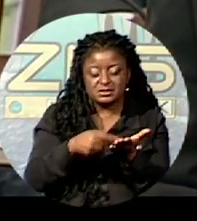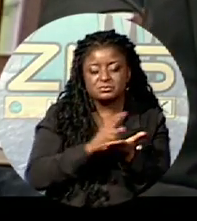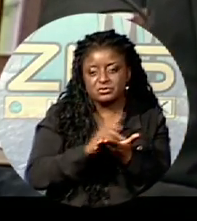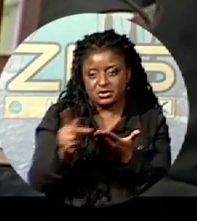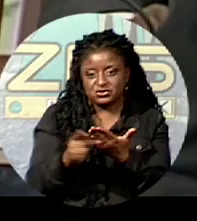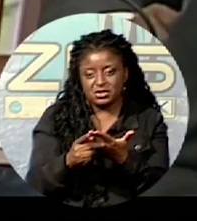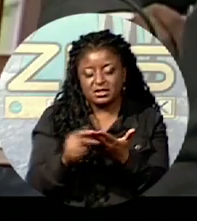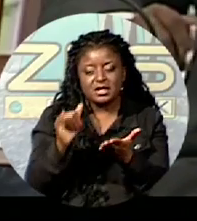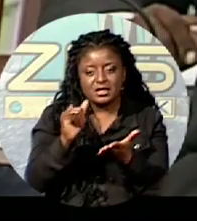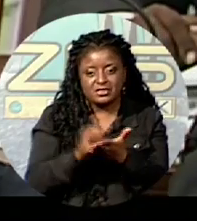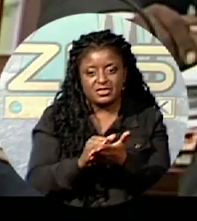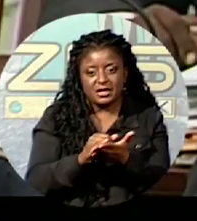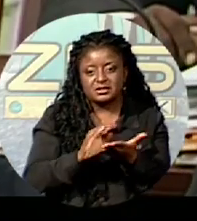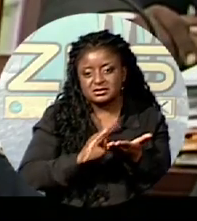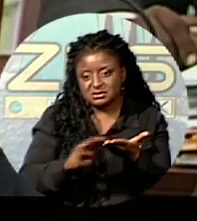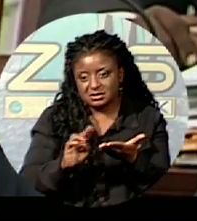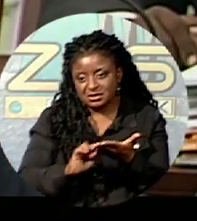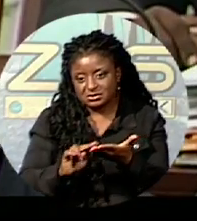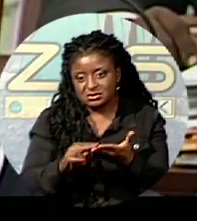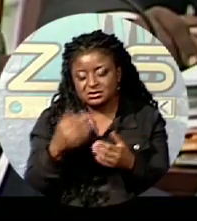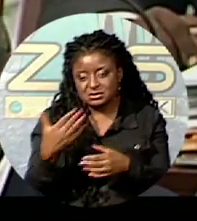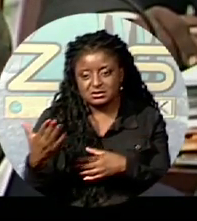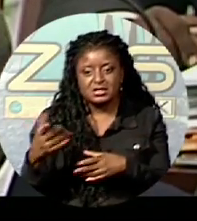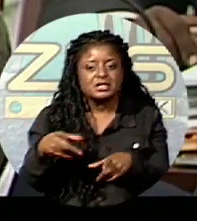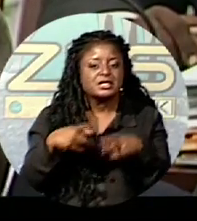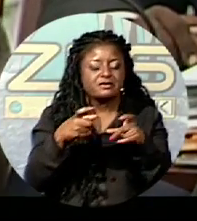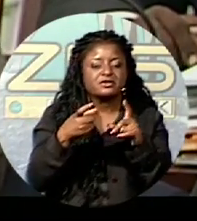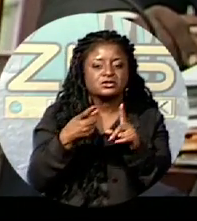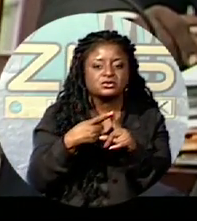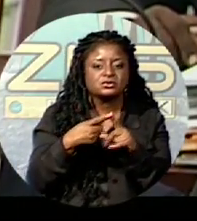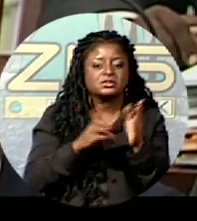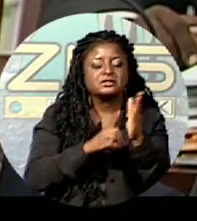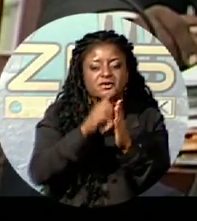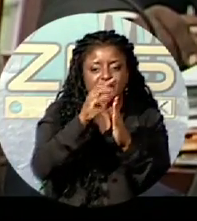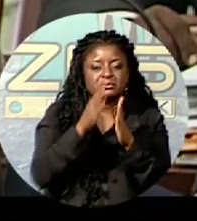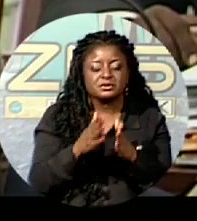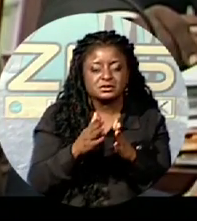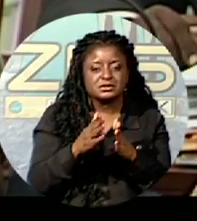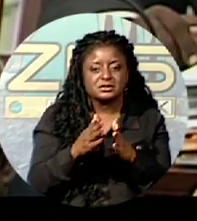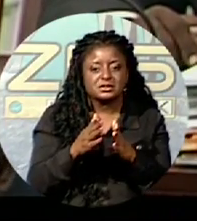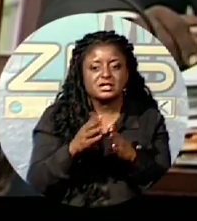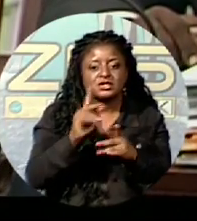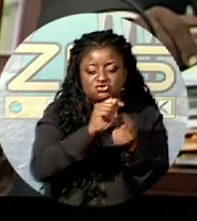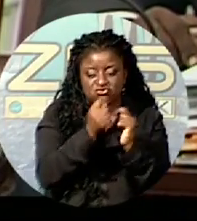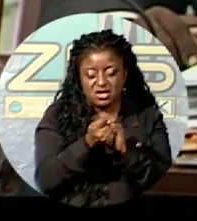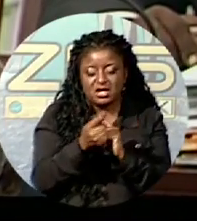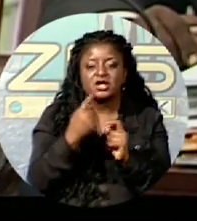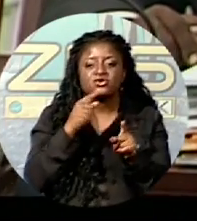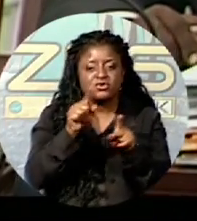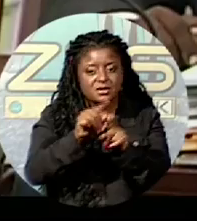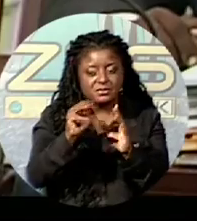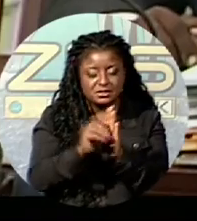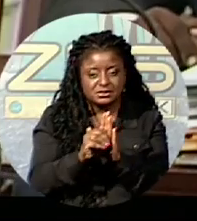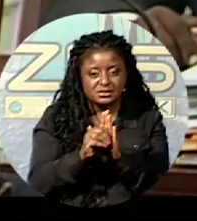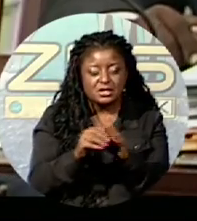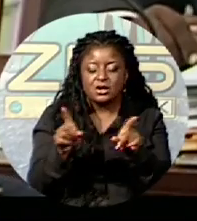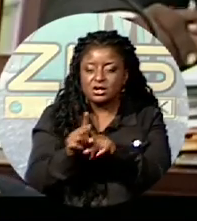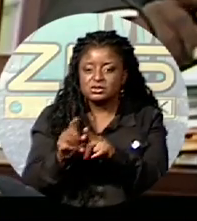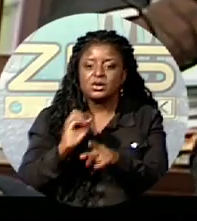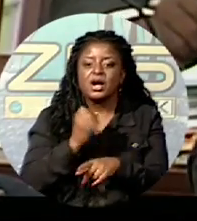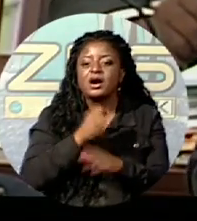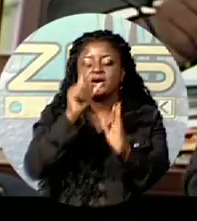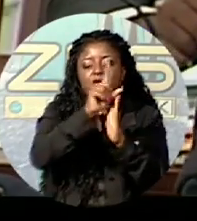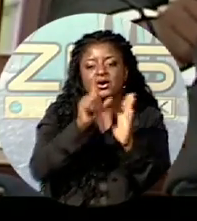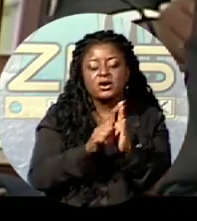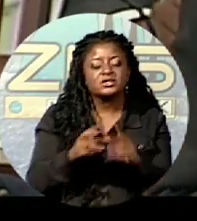offer concessions, trade agreements contemplate concessions, and further, our laws provide for